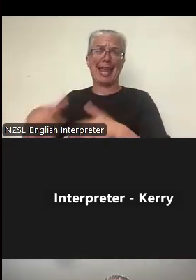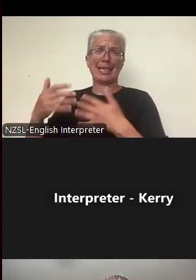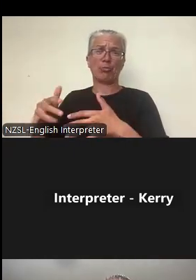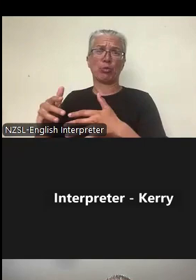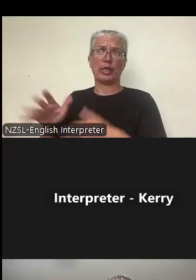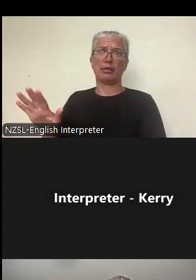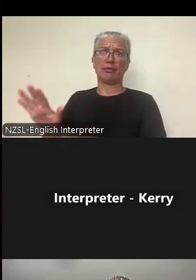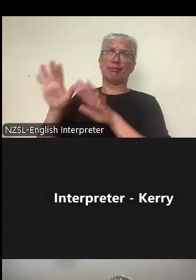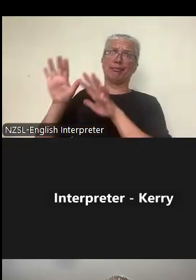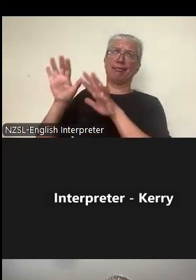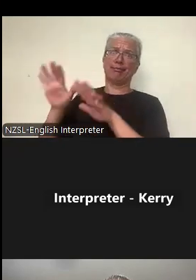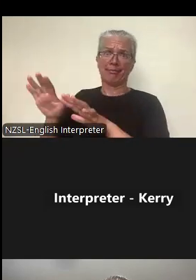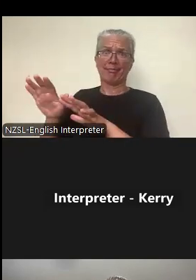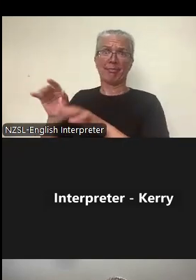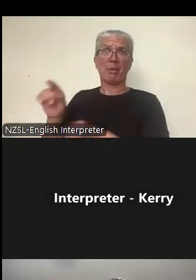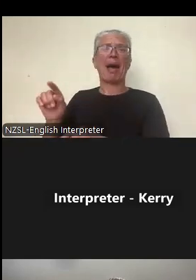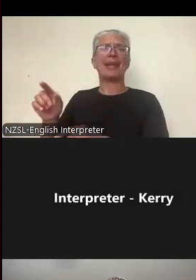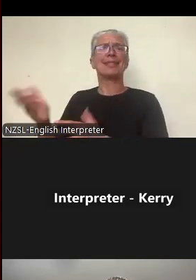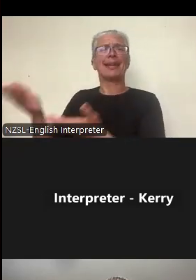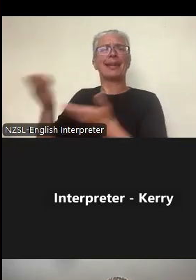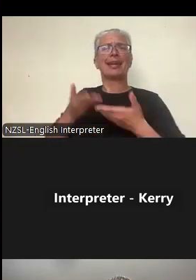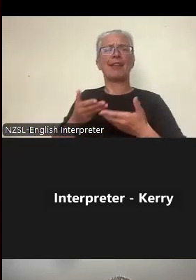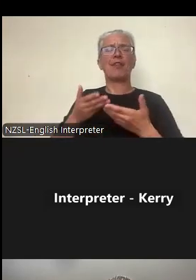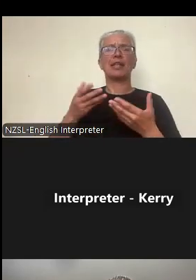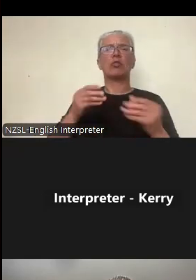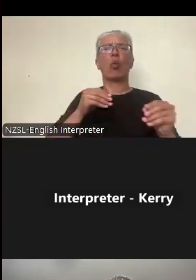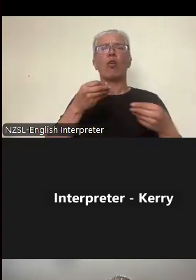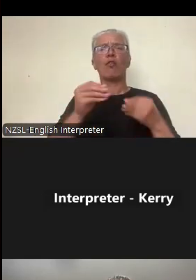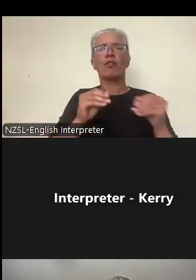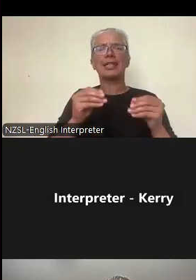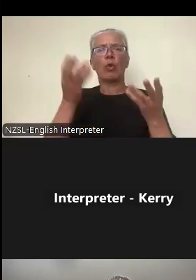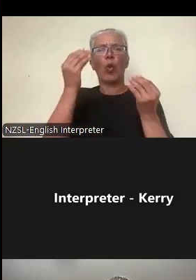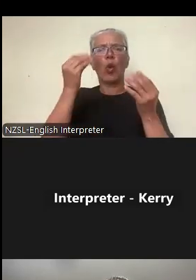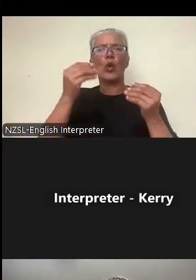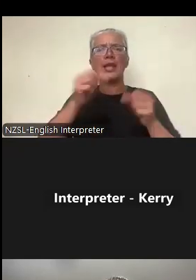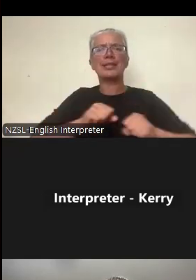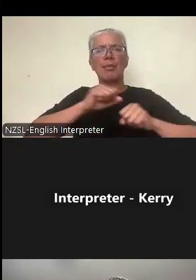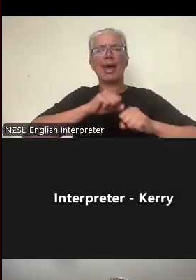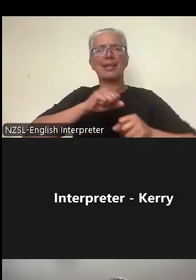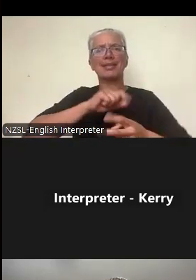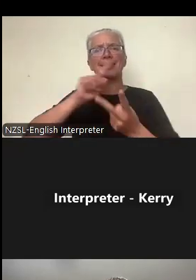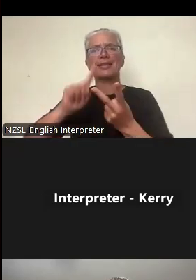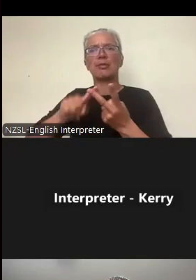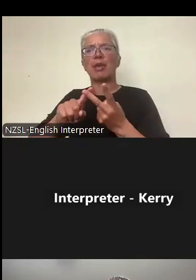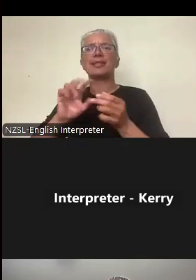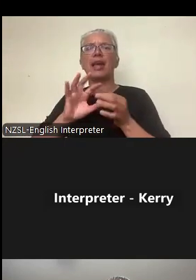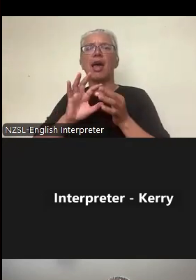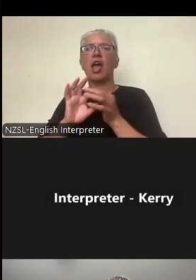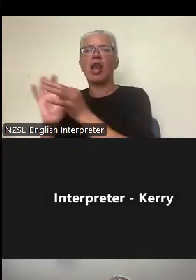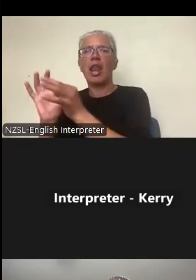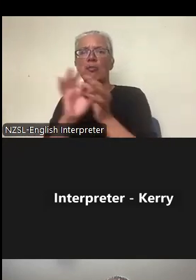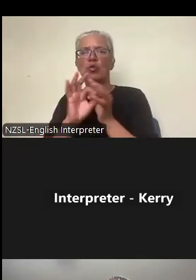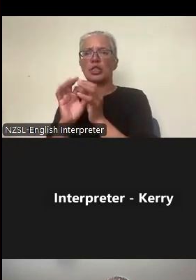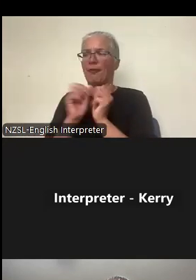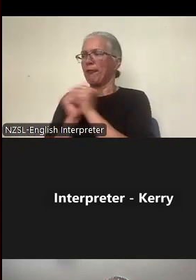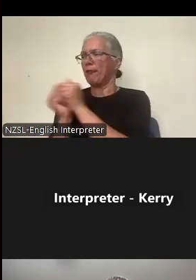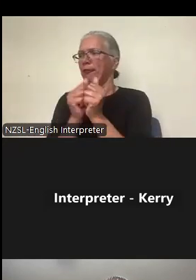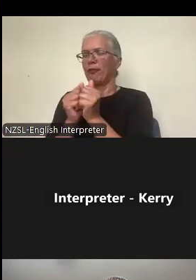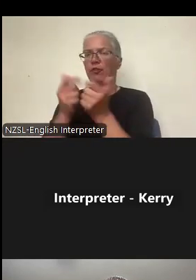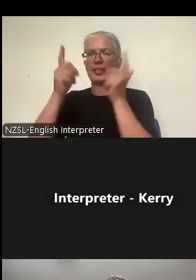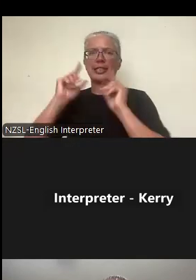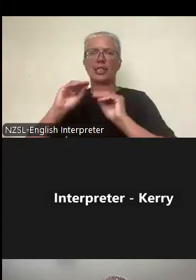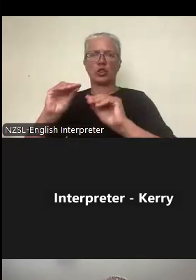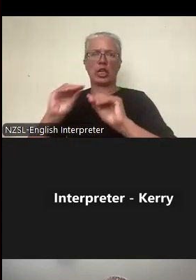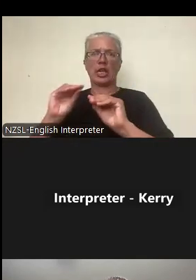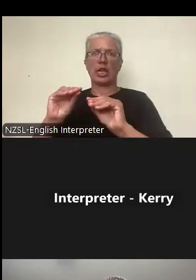of work in collaborative teaching and flexible learning spaces. And that took up a lot of, that